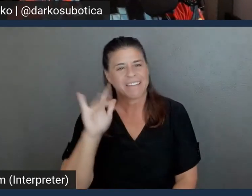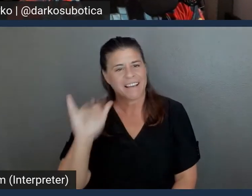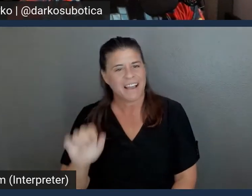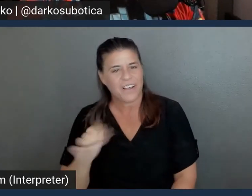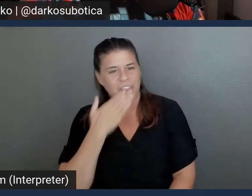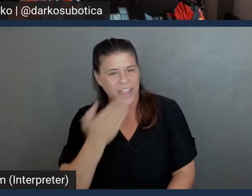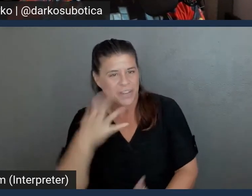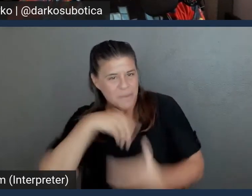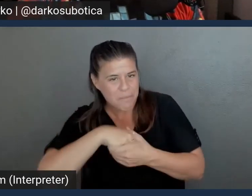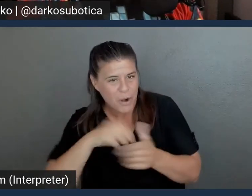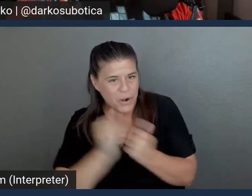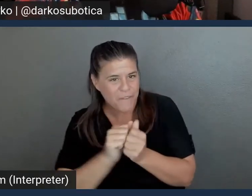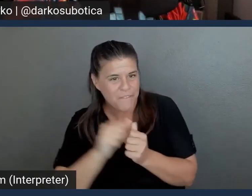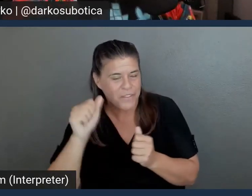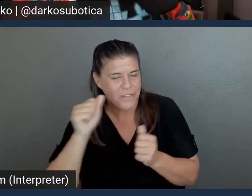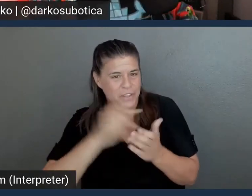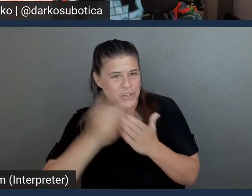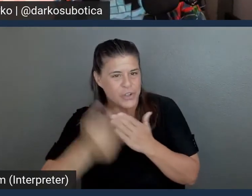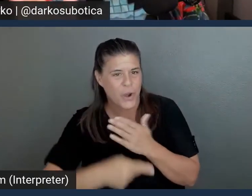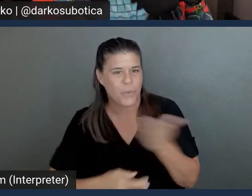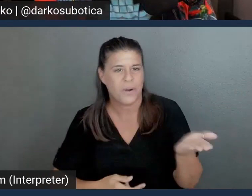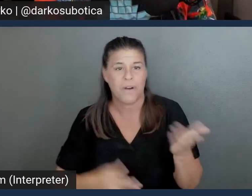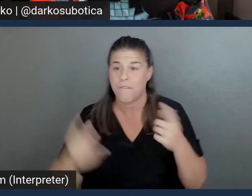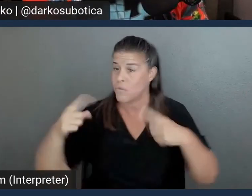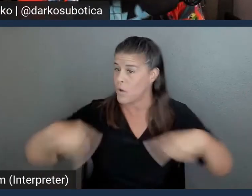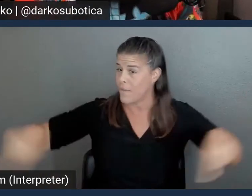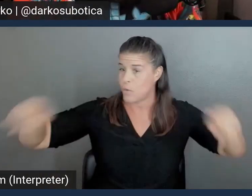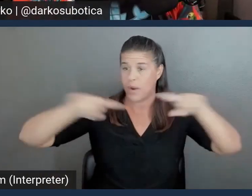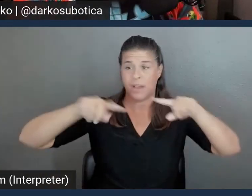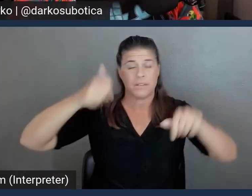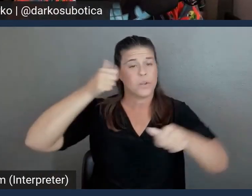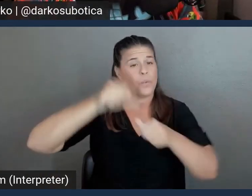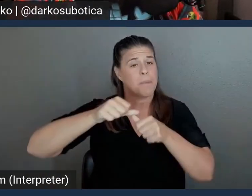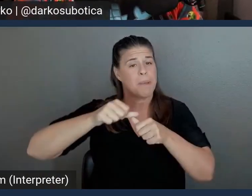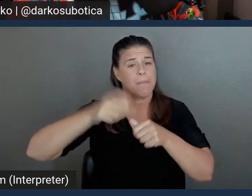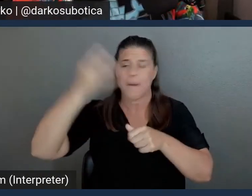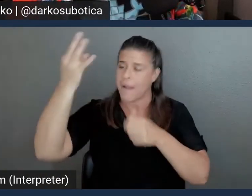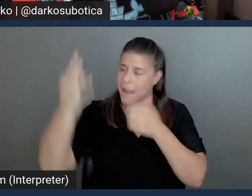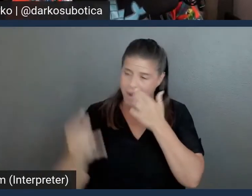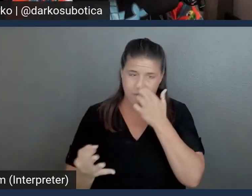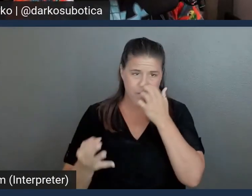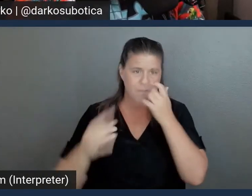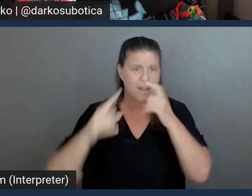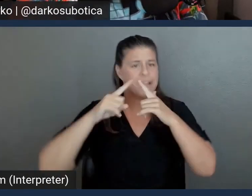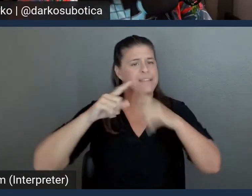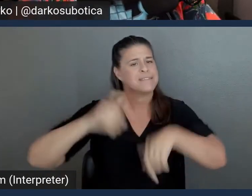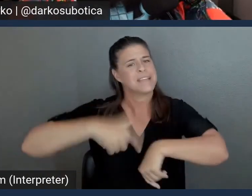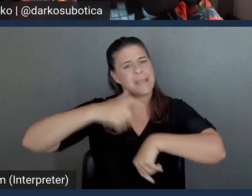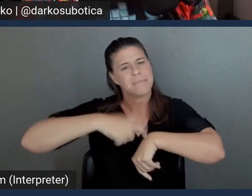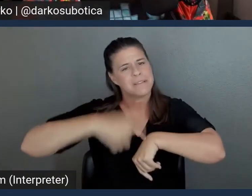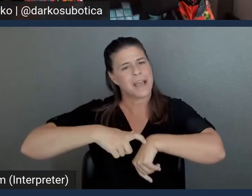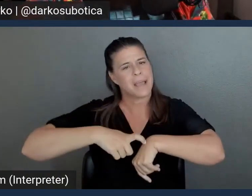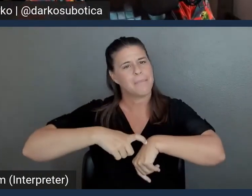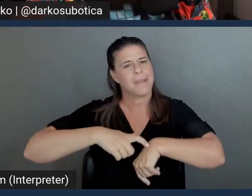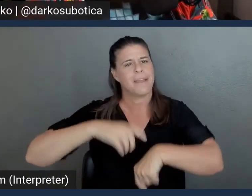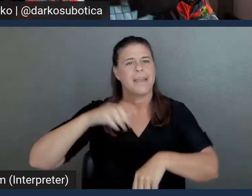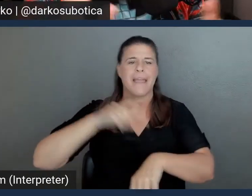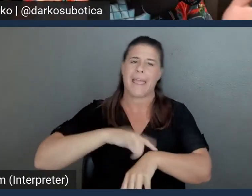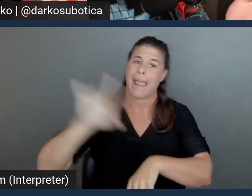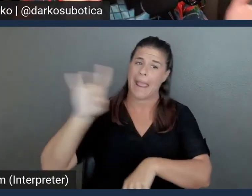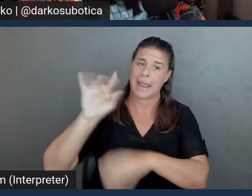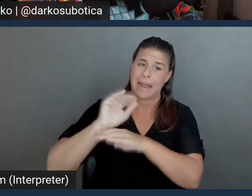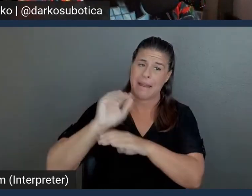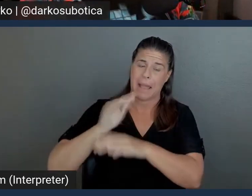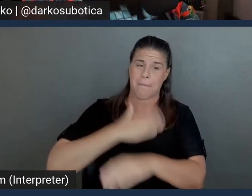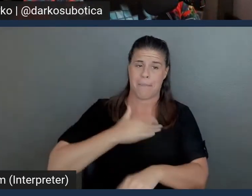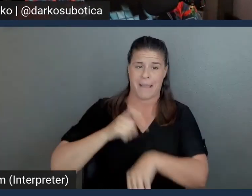part of the show. For everybody else here, remember, every Friday at the same time, it's 8 p.m. my time. I